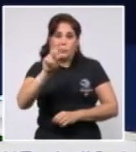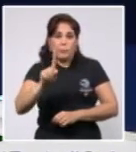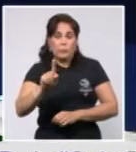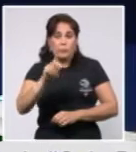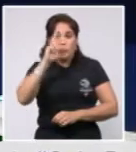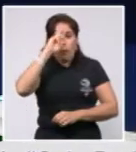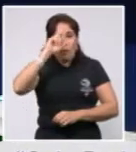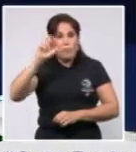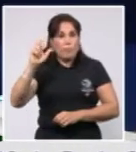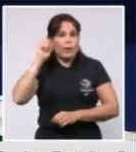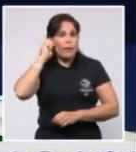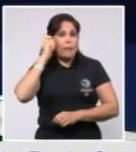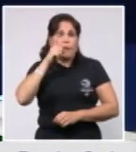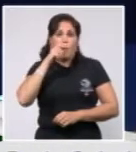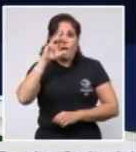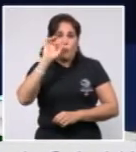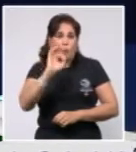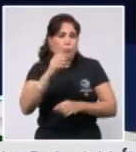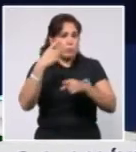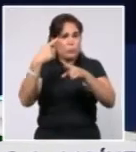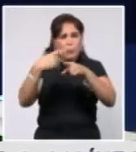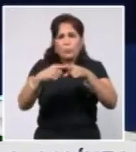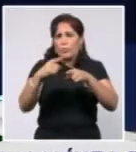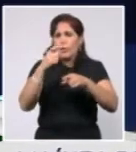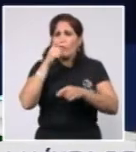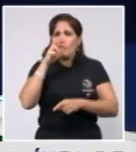248 in the Civil Defense Laboratories,